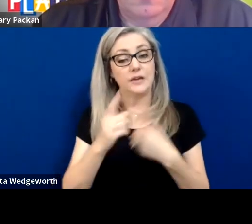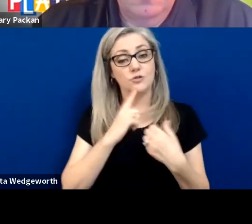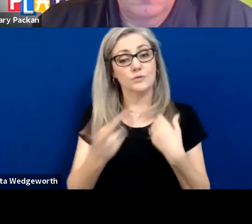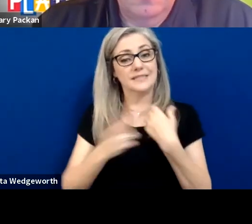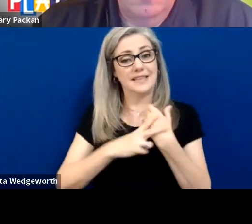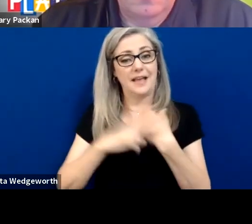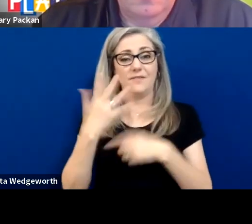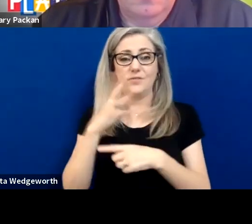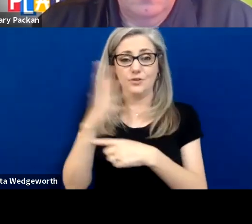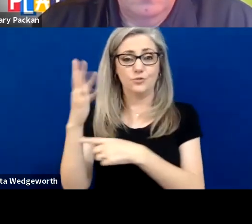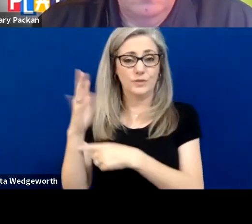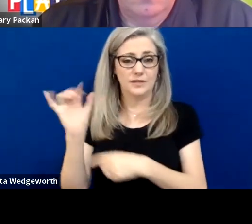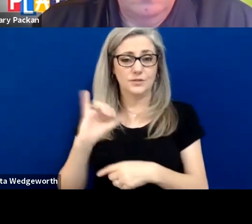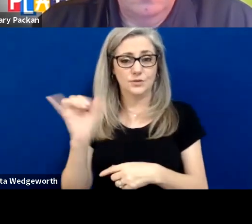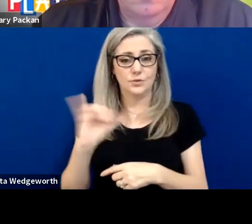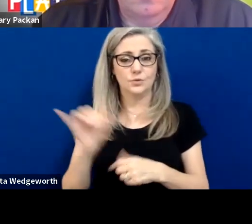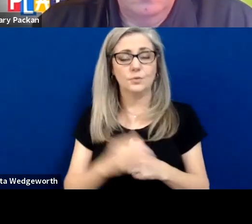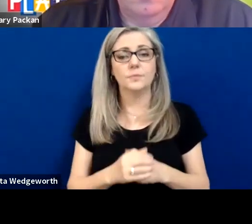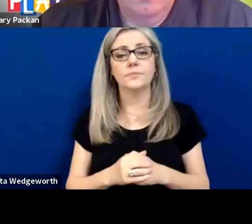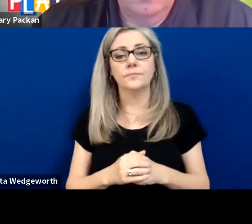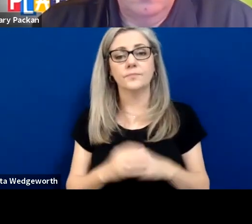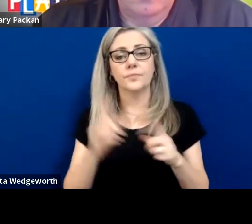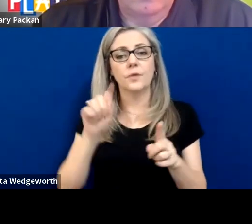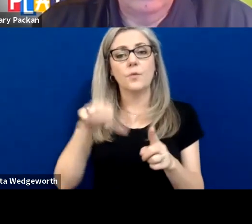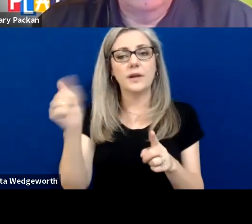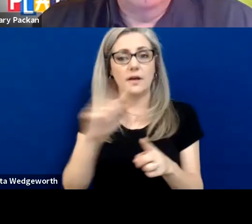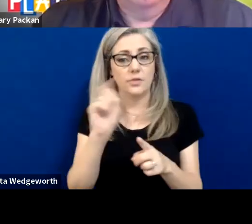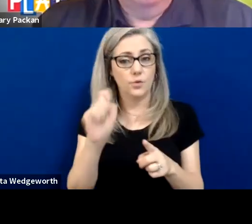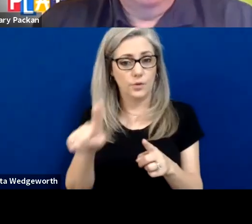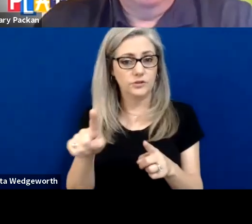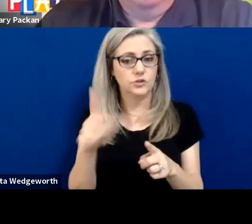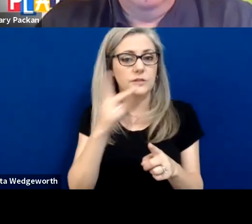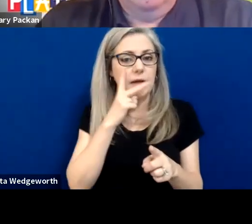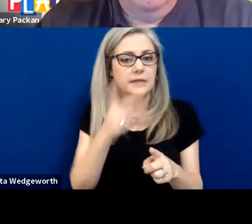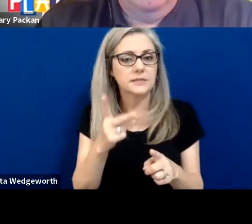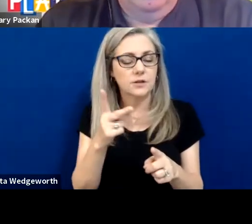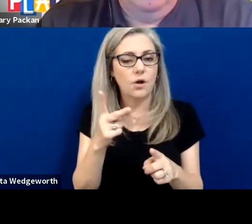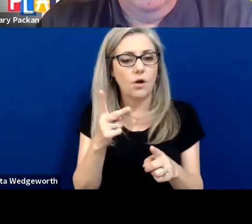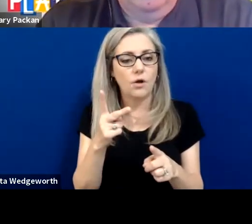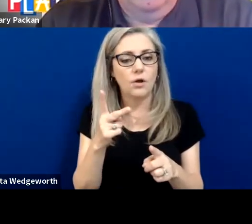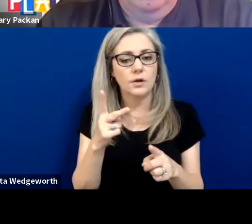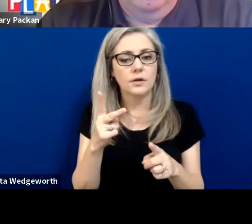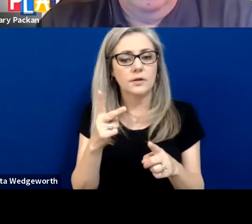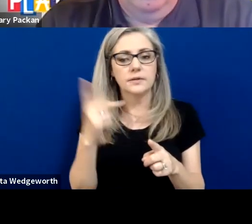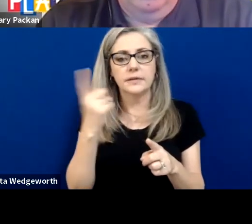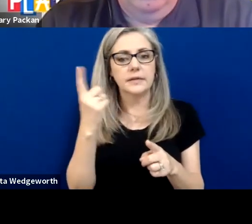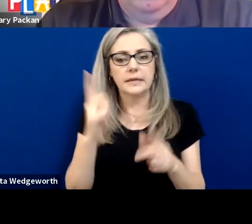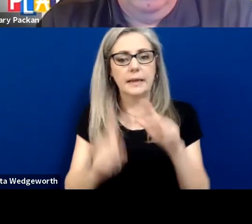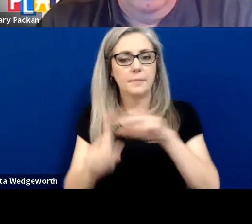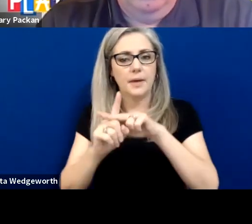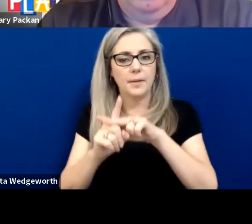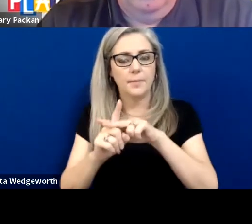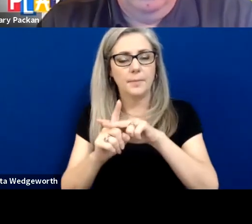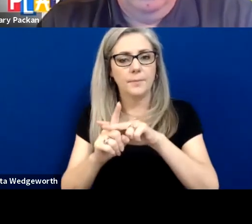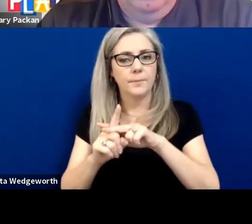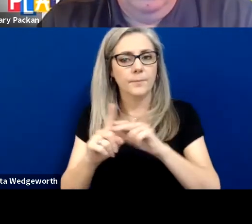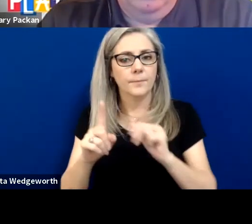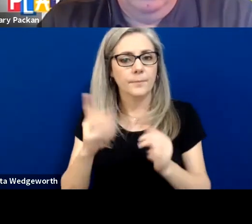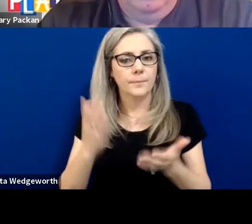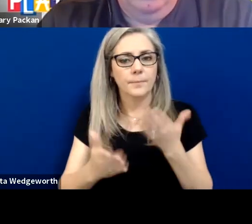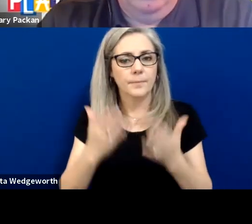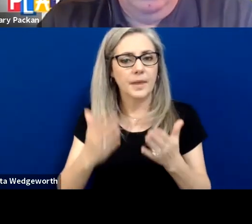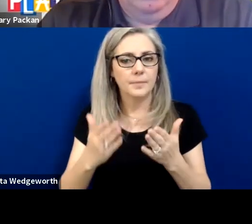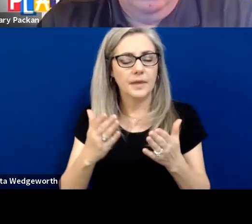have more regarding to the park is, and I think I've seen it come up in some of the chat questions with security, uh, maybe